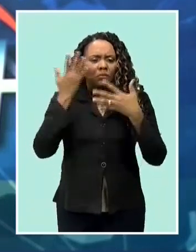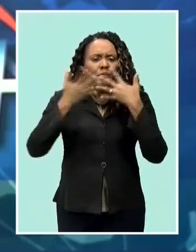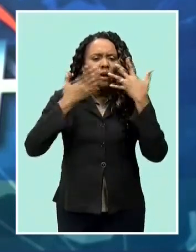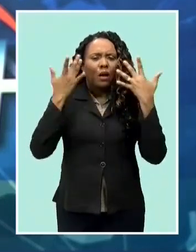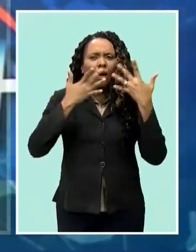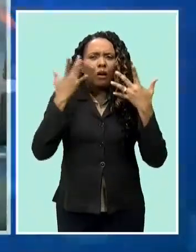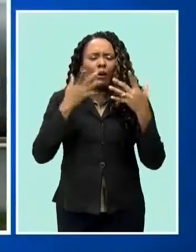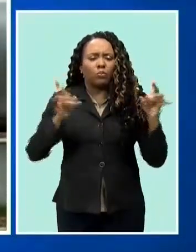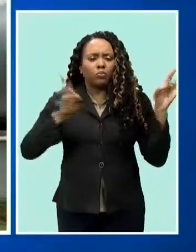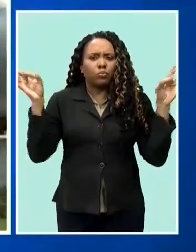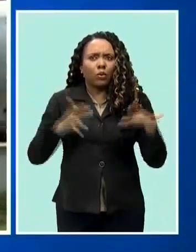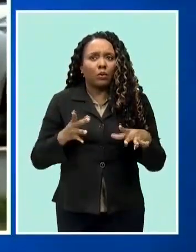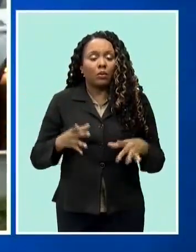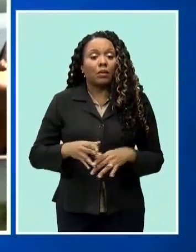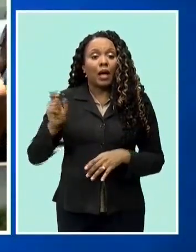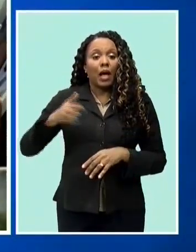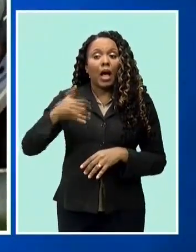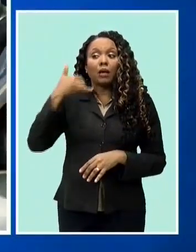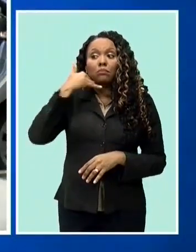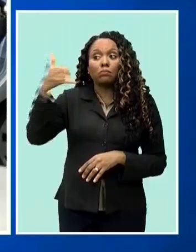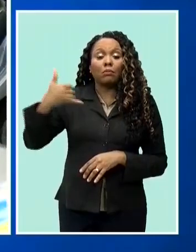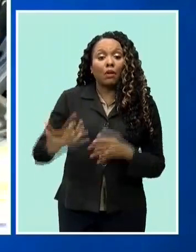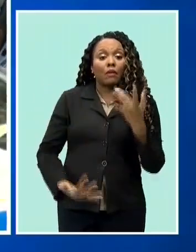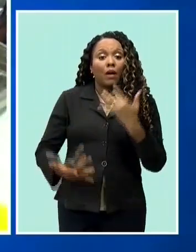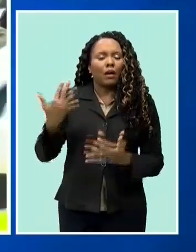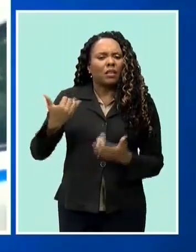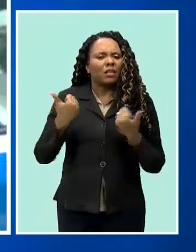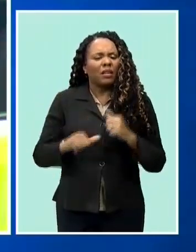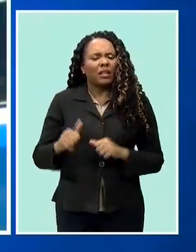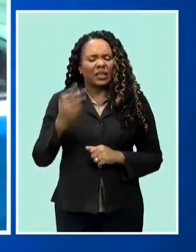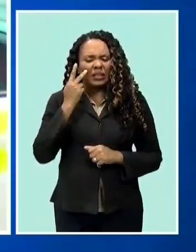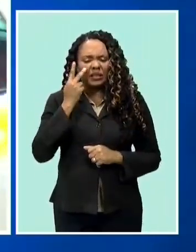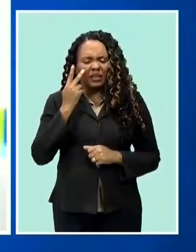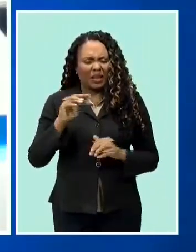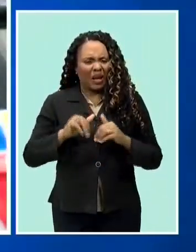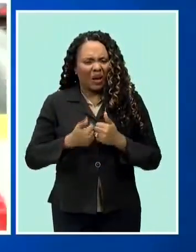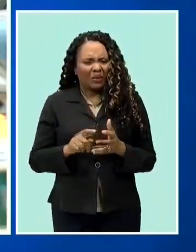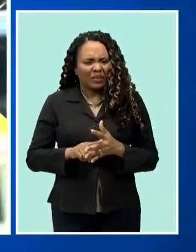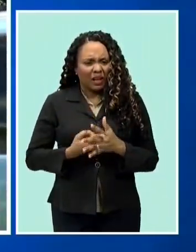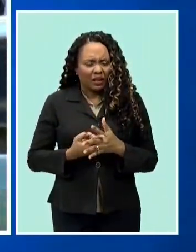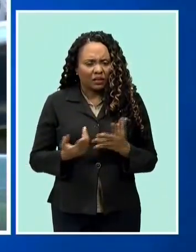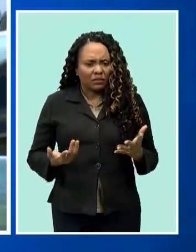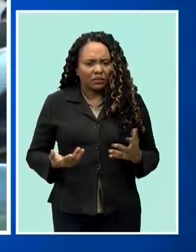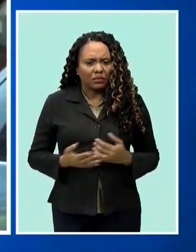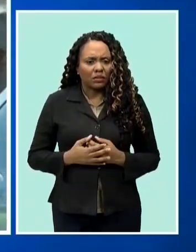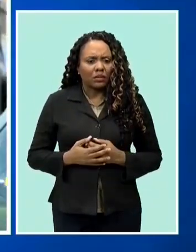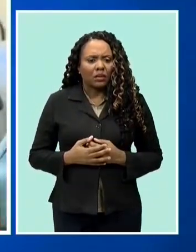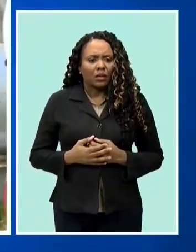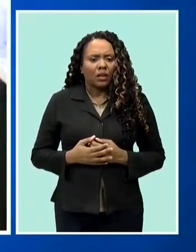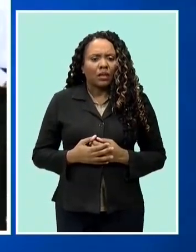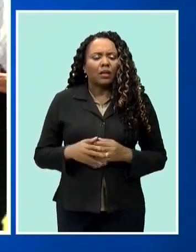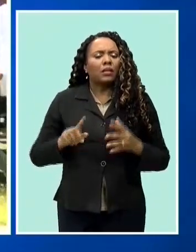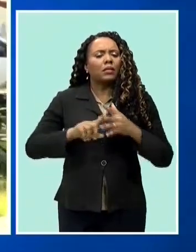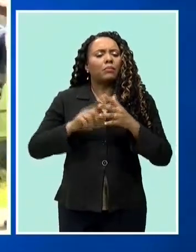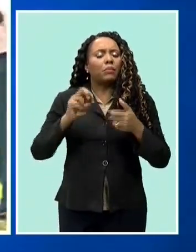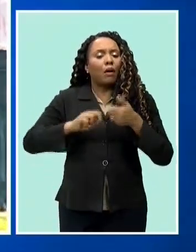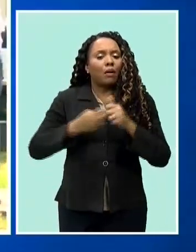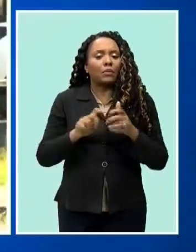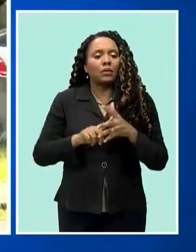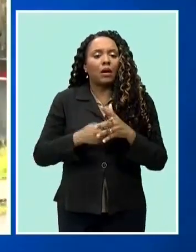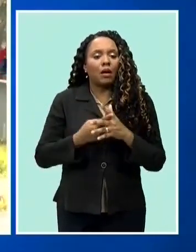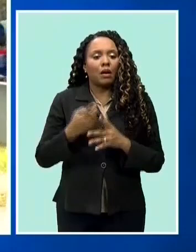The fire service was called in just after 10 to try to detect the source of the scent, which one staffer told CBC News first surfaced on Friday. Some